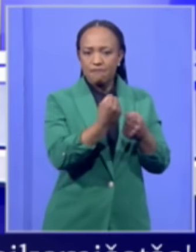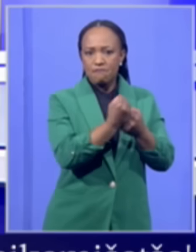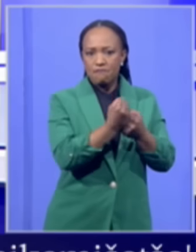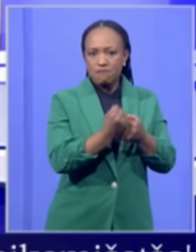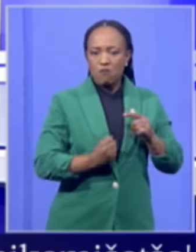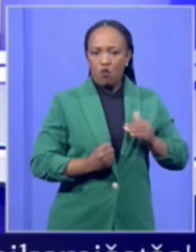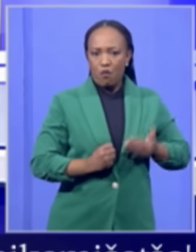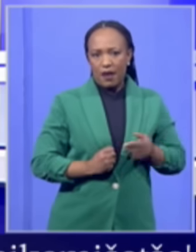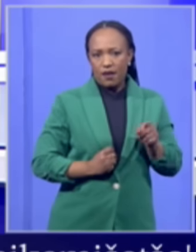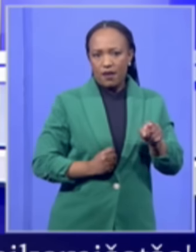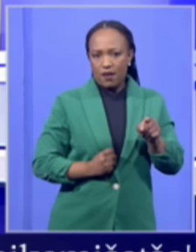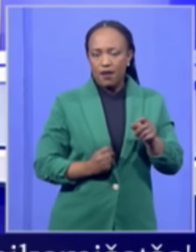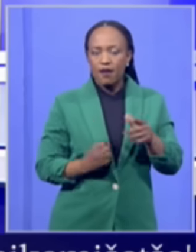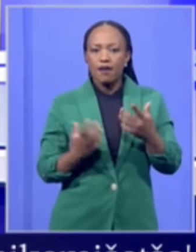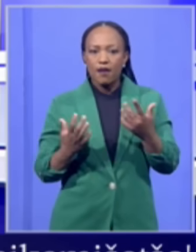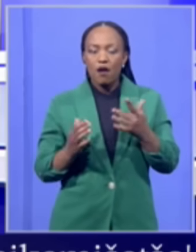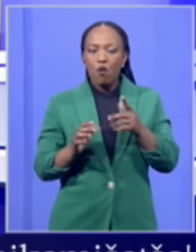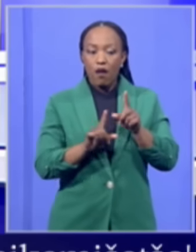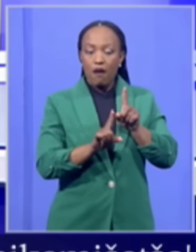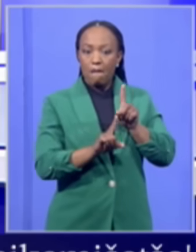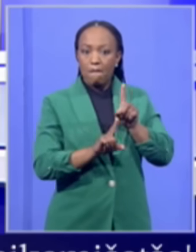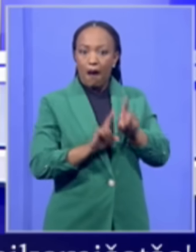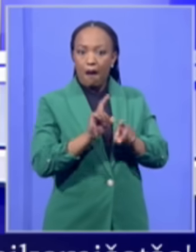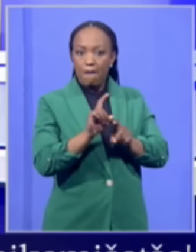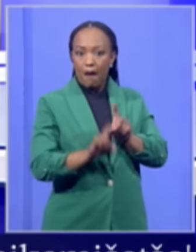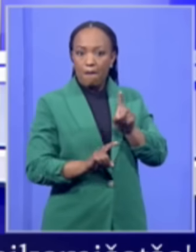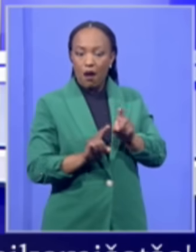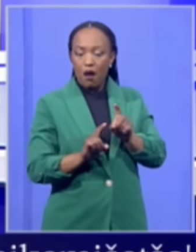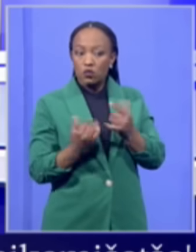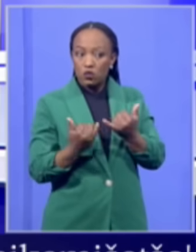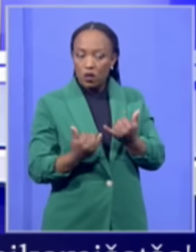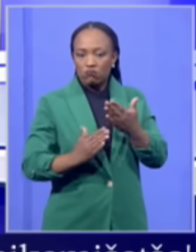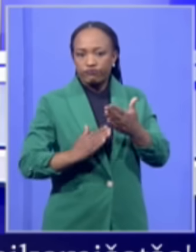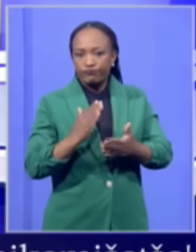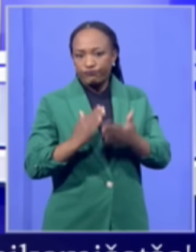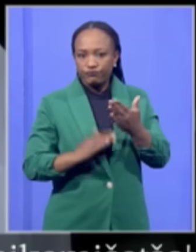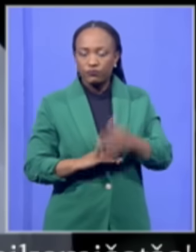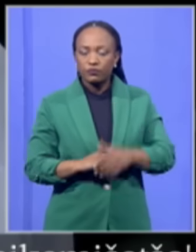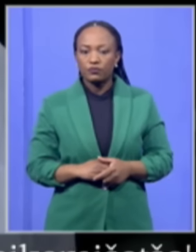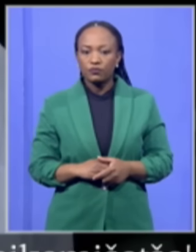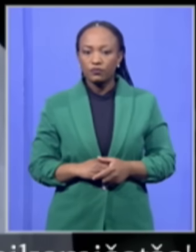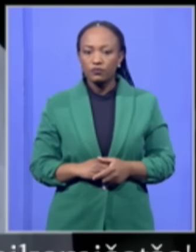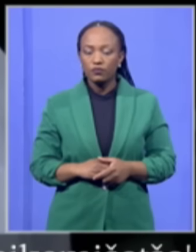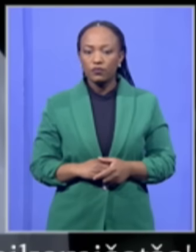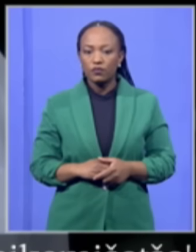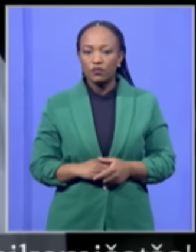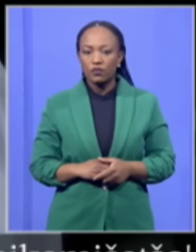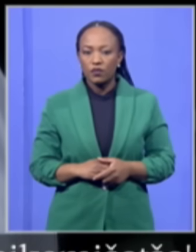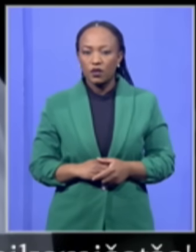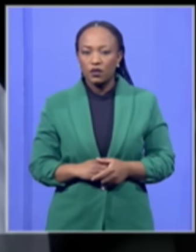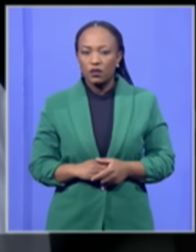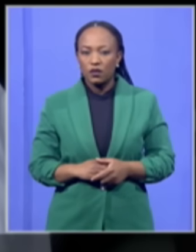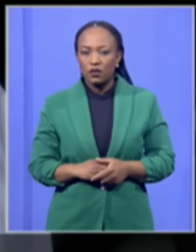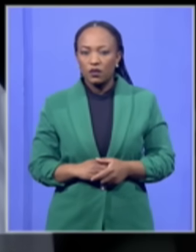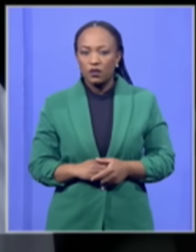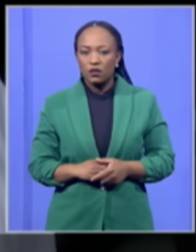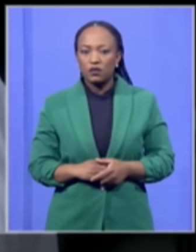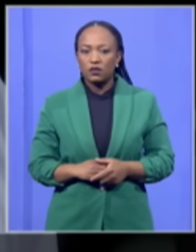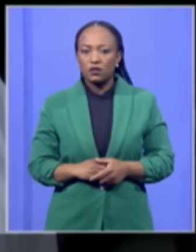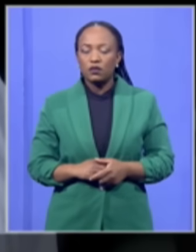ya gagwe ya go hlapja ka dipotšišo e fihlile mafelelong lehono. I think you're misinterpreting what I mean when I